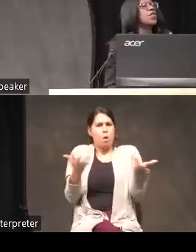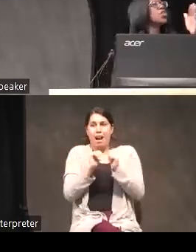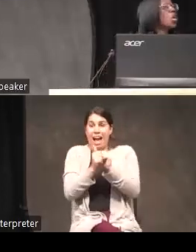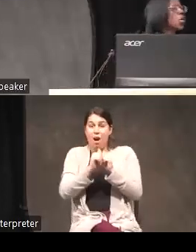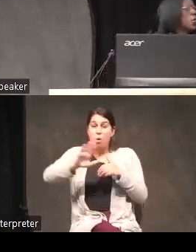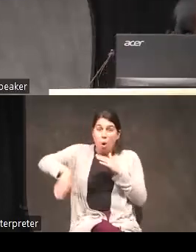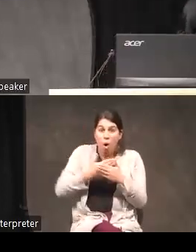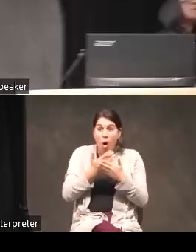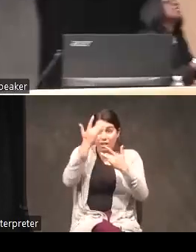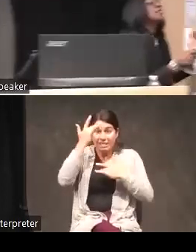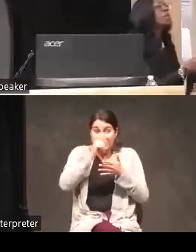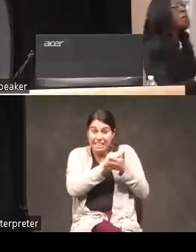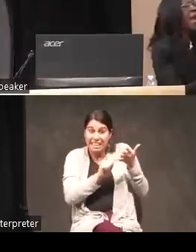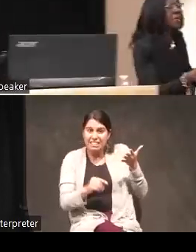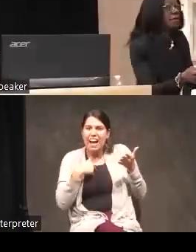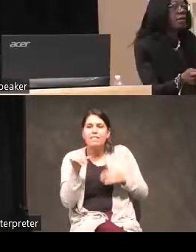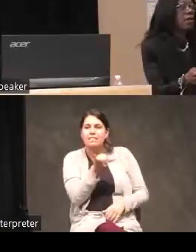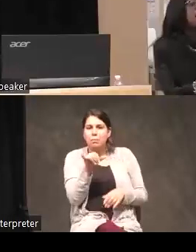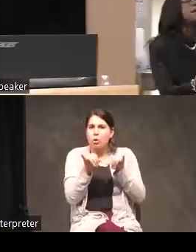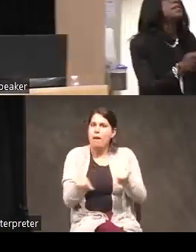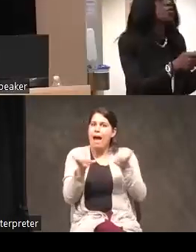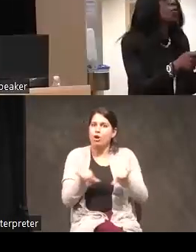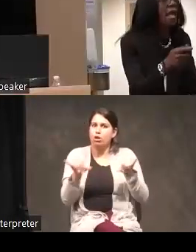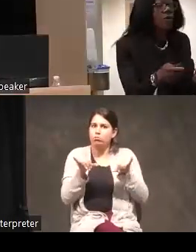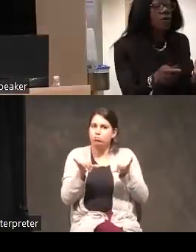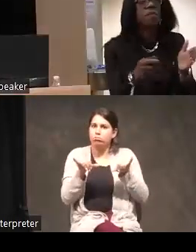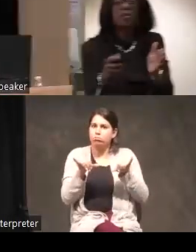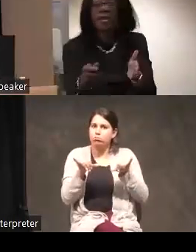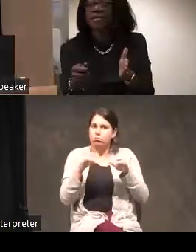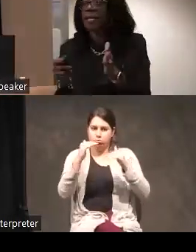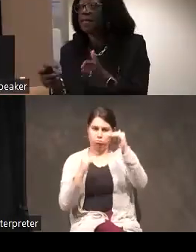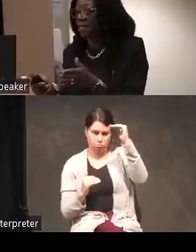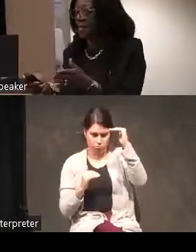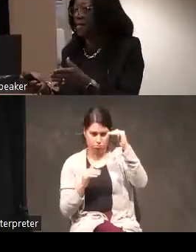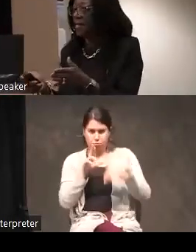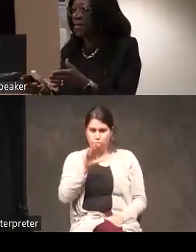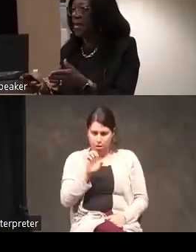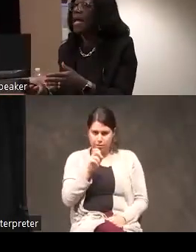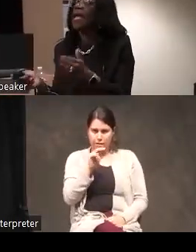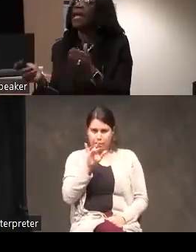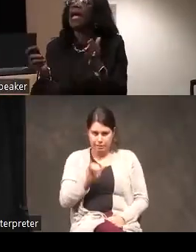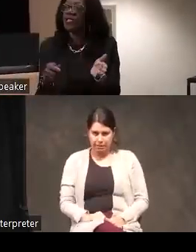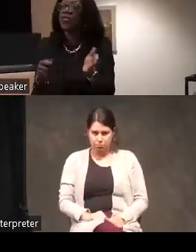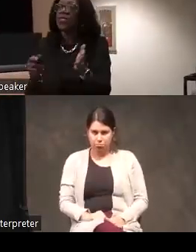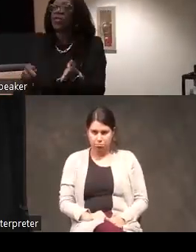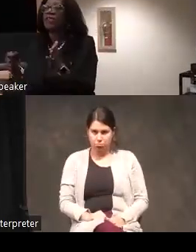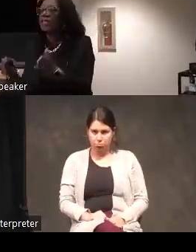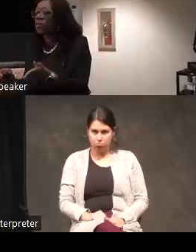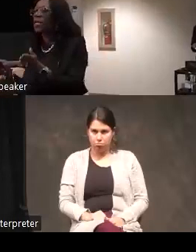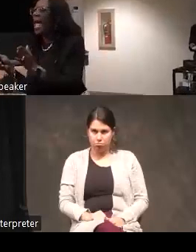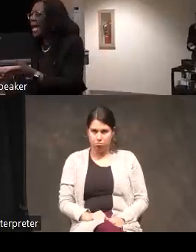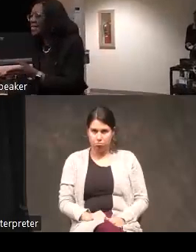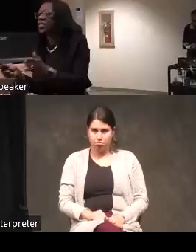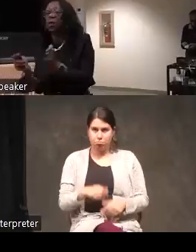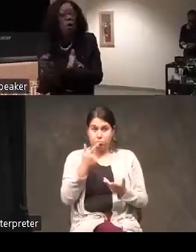diseases showed a similar pattern: disparate outcomes by race and ethnicity as a result of